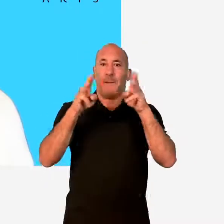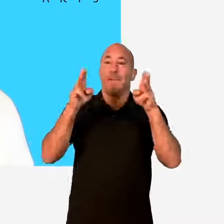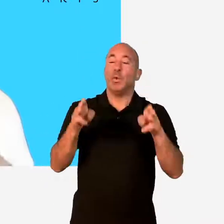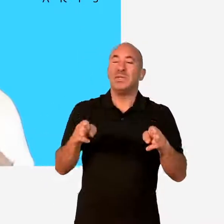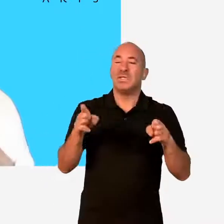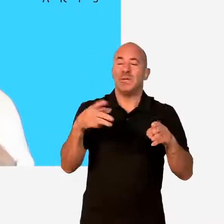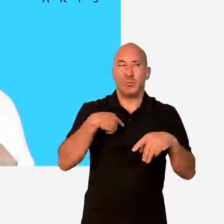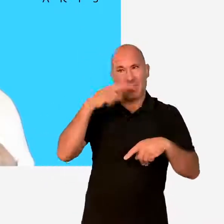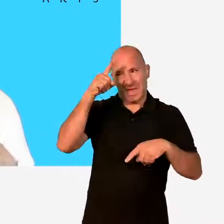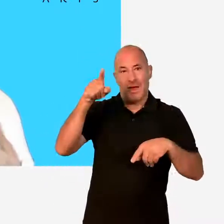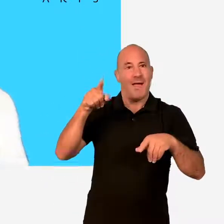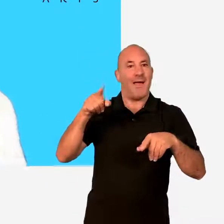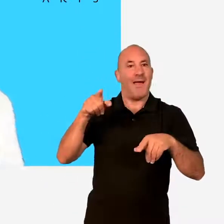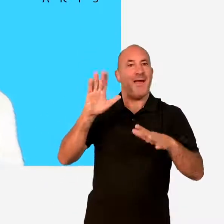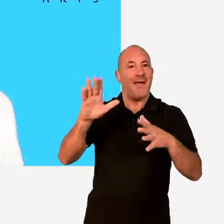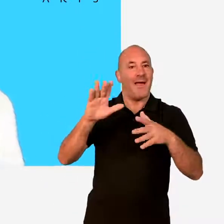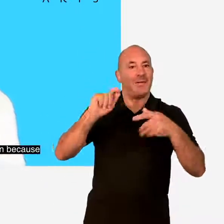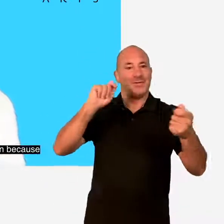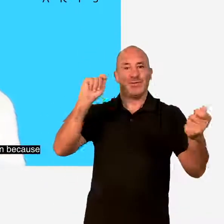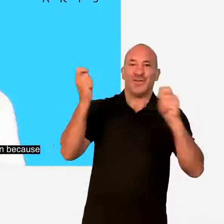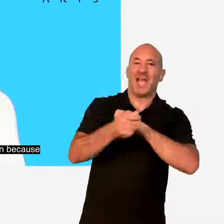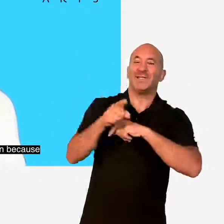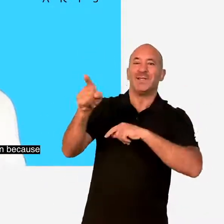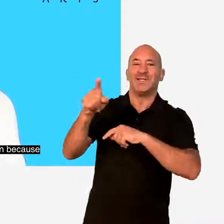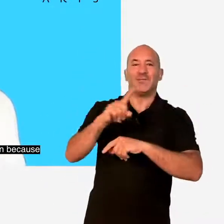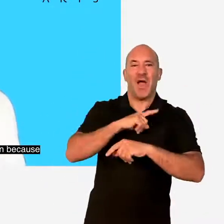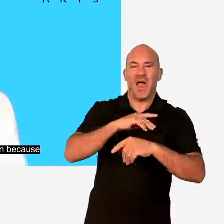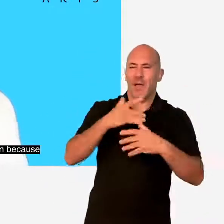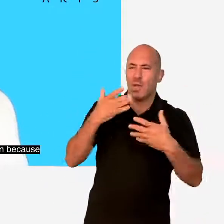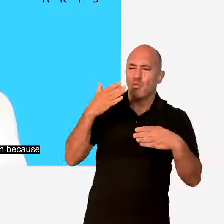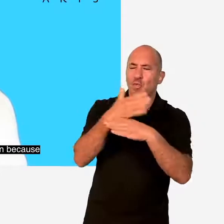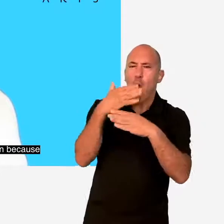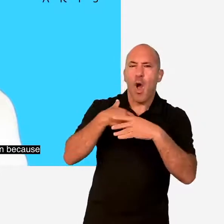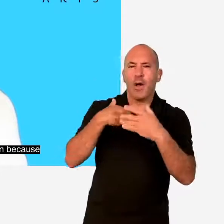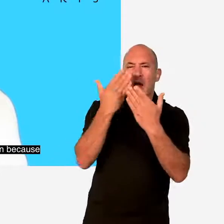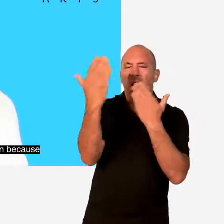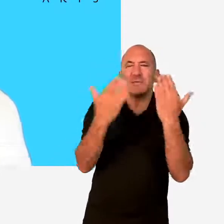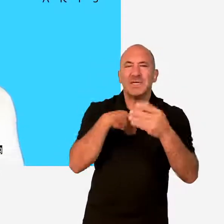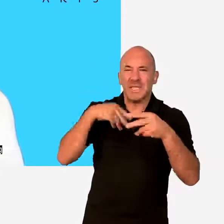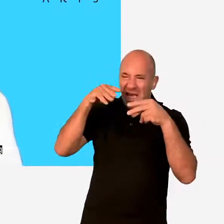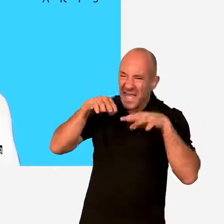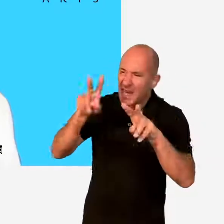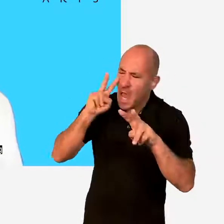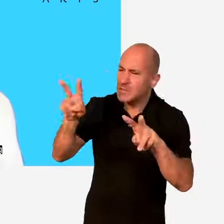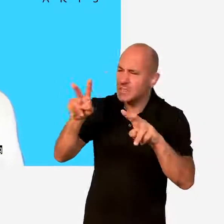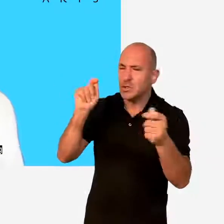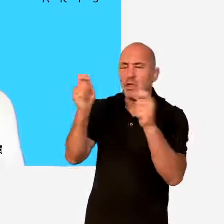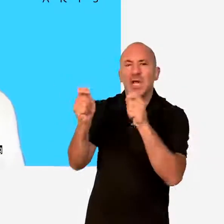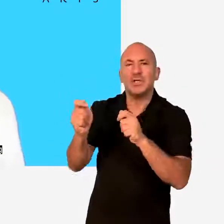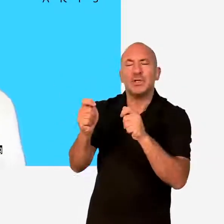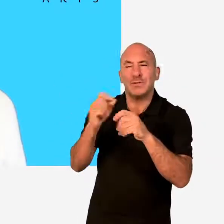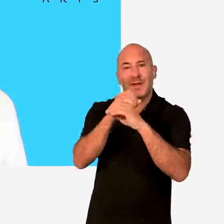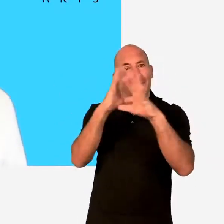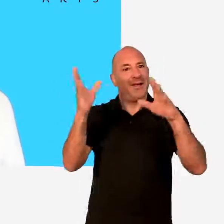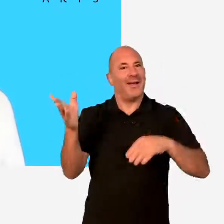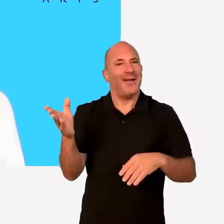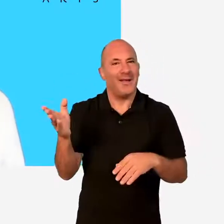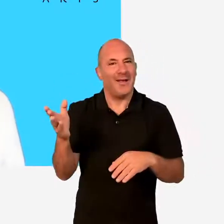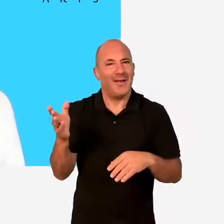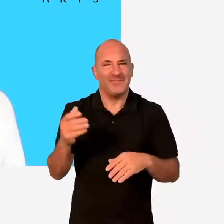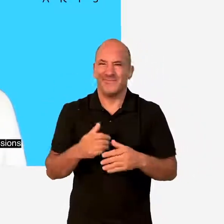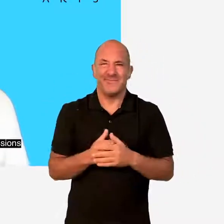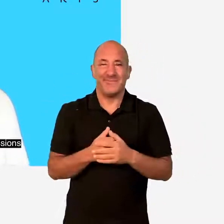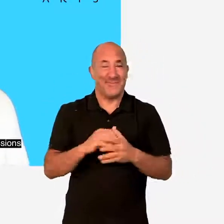there's almost an illusion that the museum has changed as an institution because of the type of work that you're seeing inside of